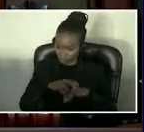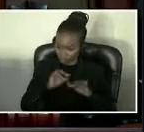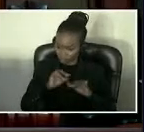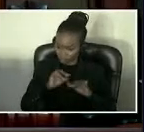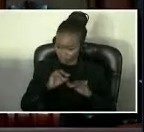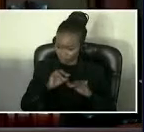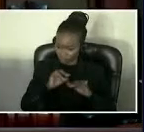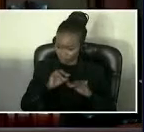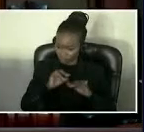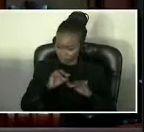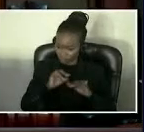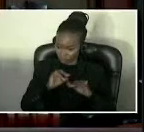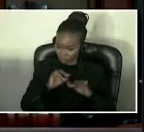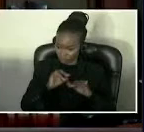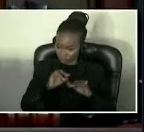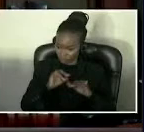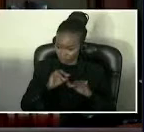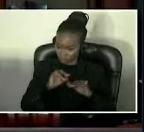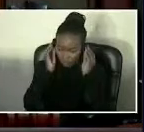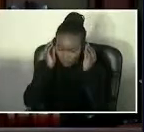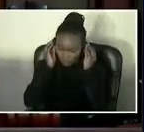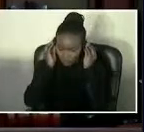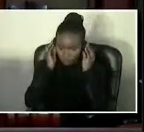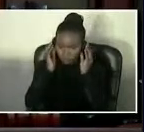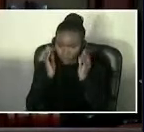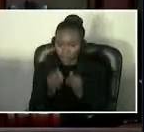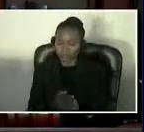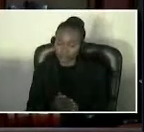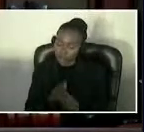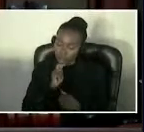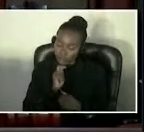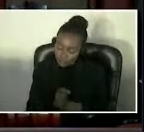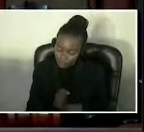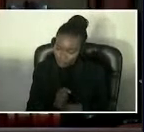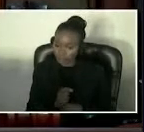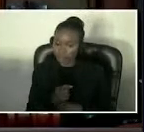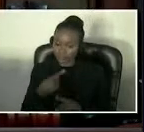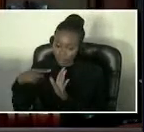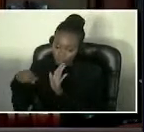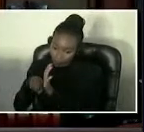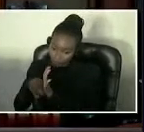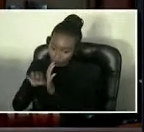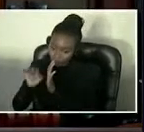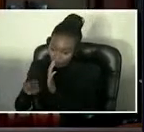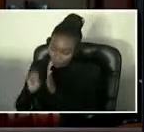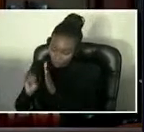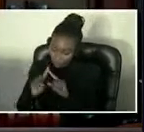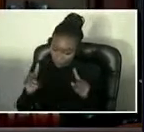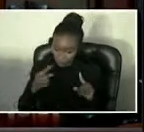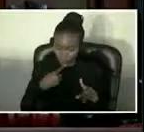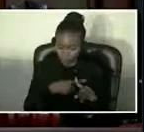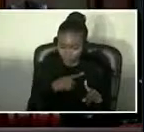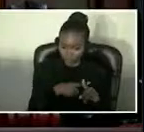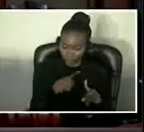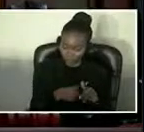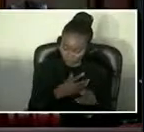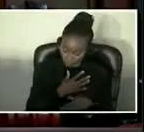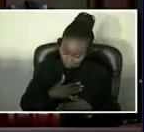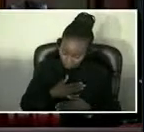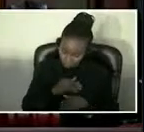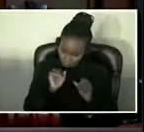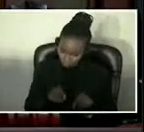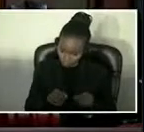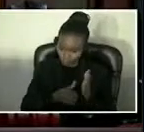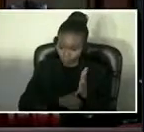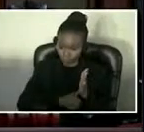that may be cheapest in the appreciation of positive impact brought by health facility by revitalization grant which is one of the themes of the